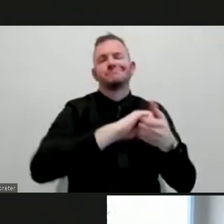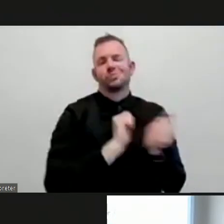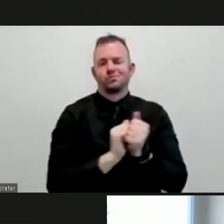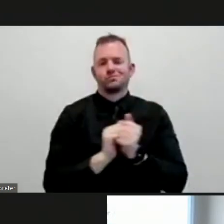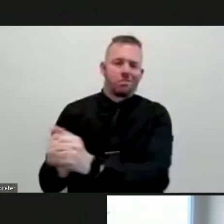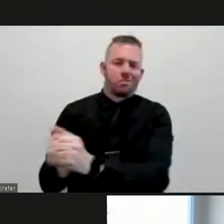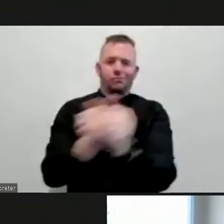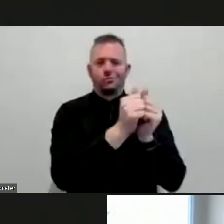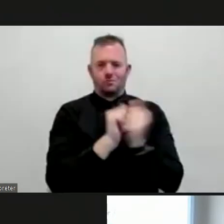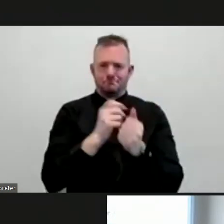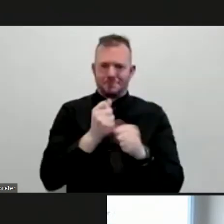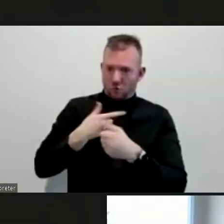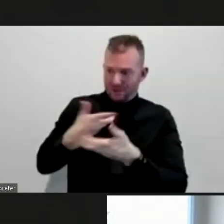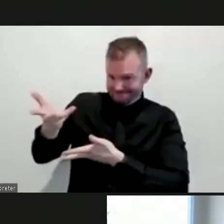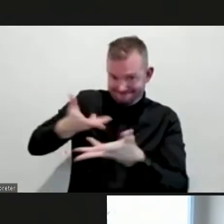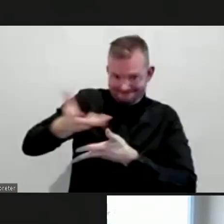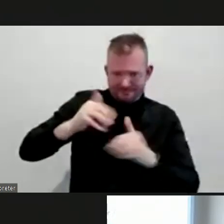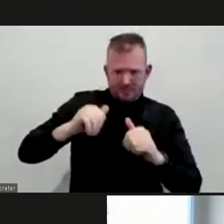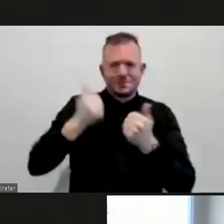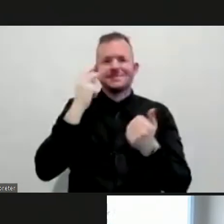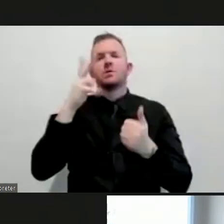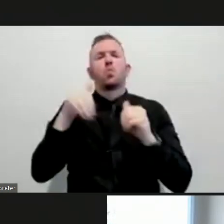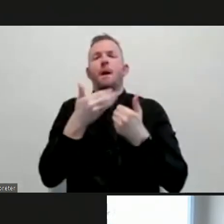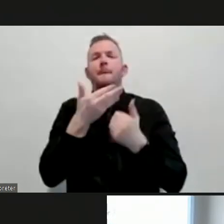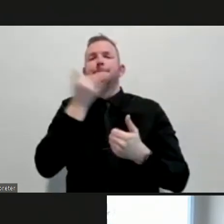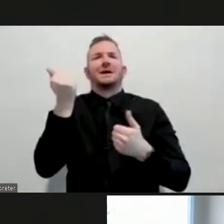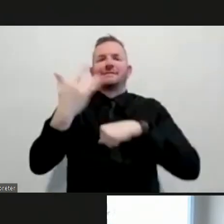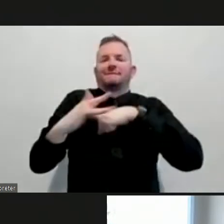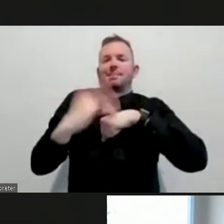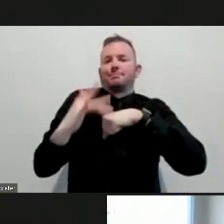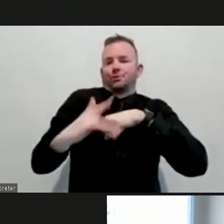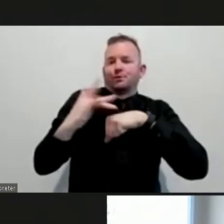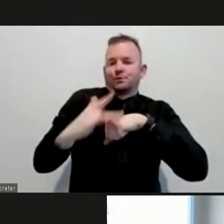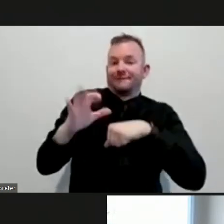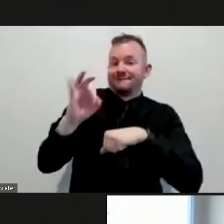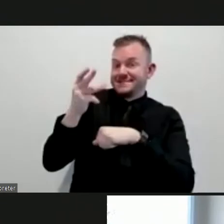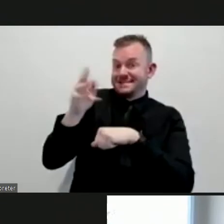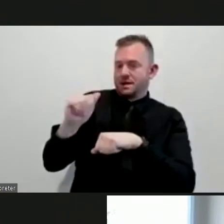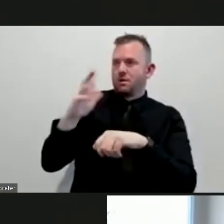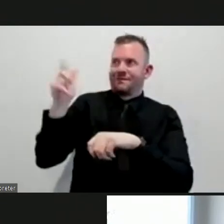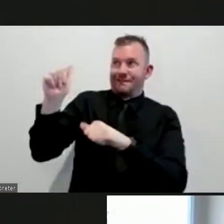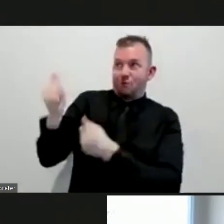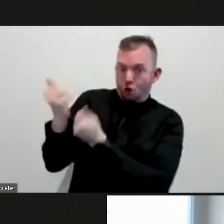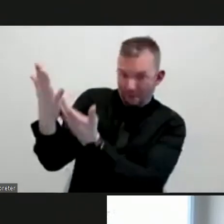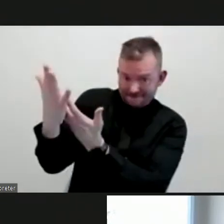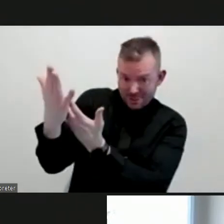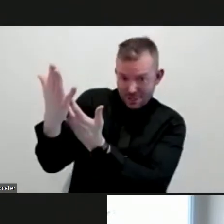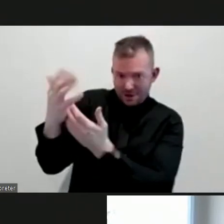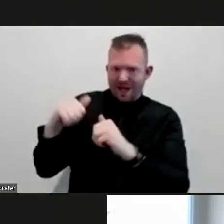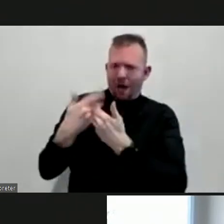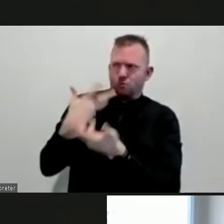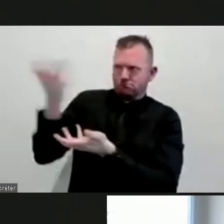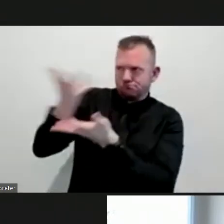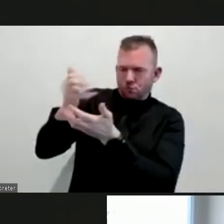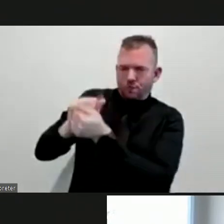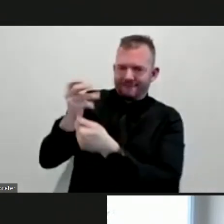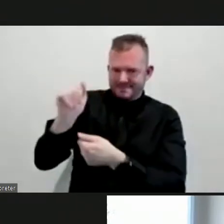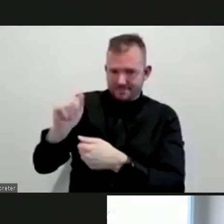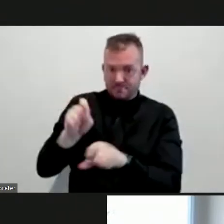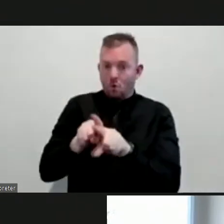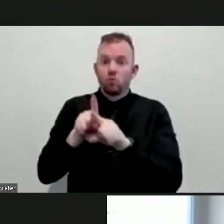what is available for them through FEMA. We're working with FEMA on that, and then we'll work that with our contracting